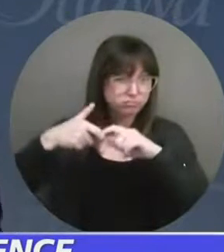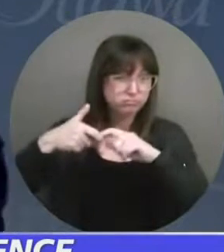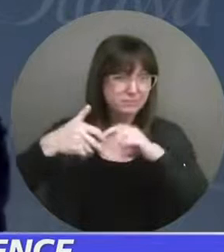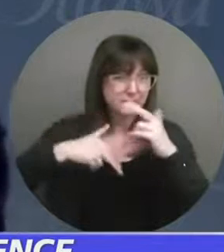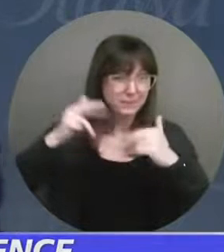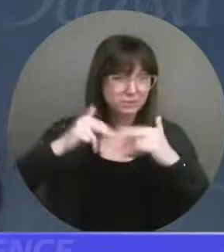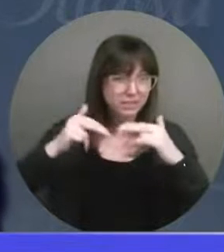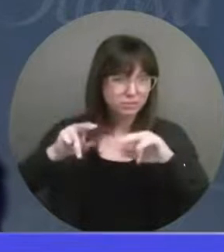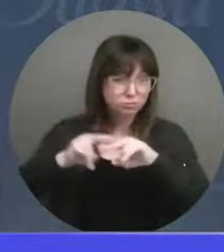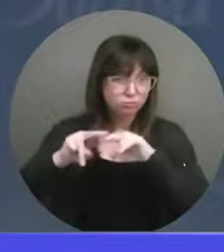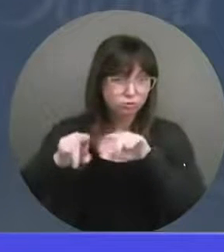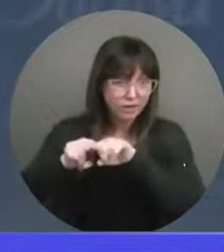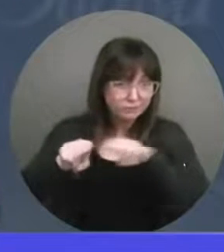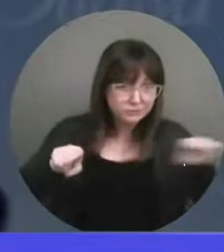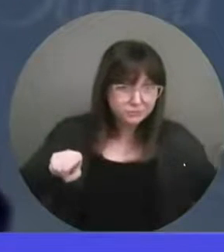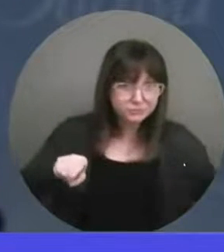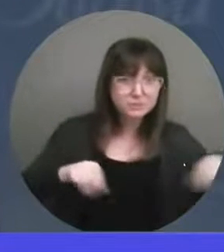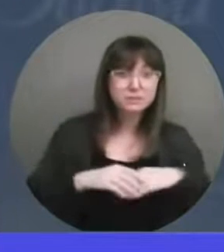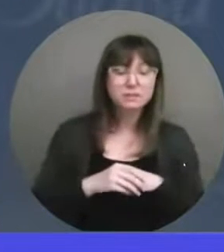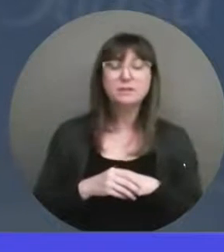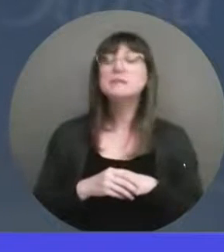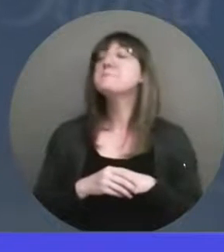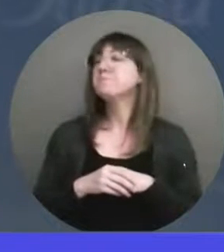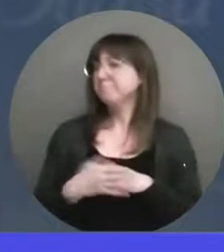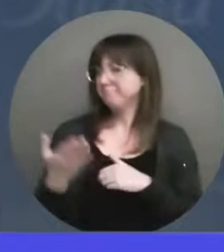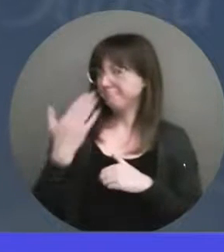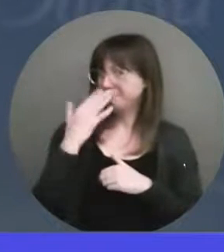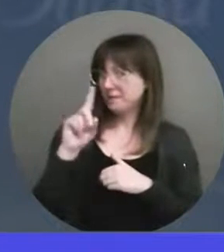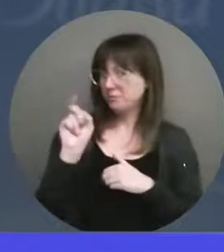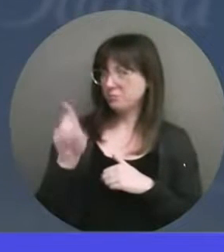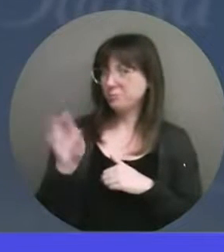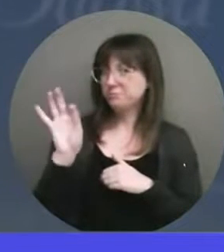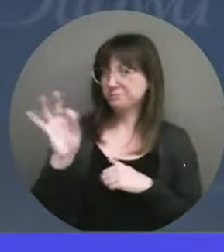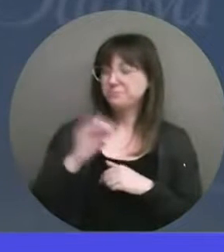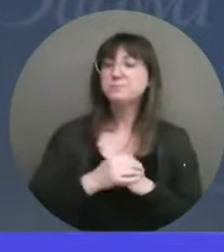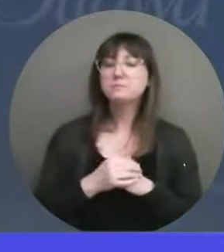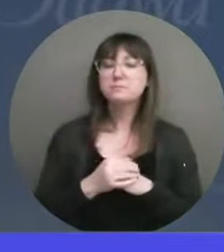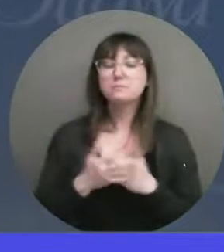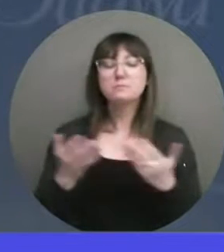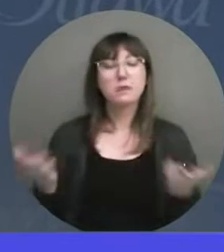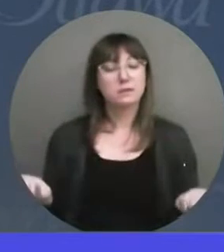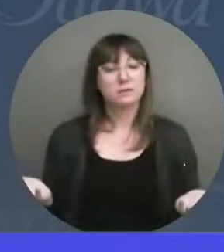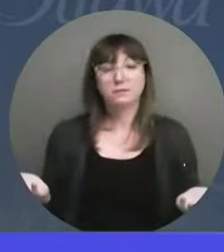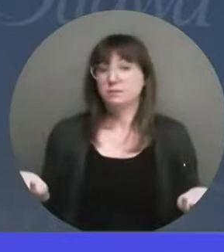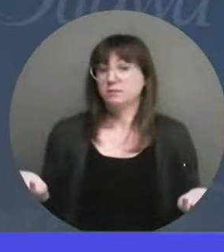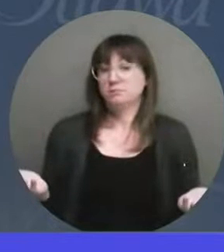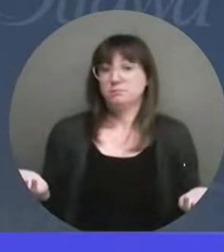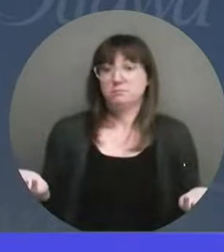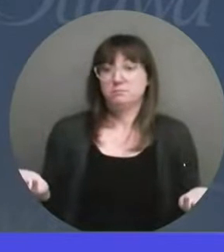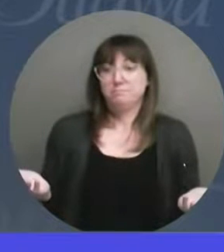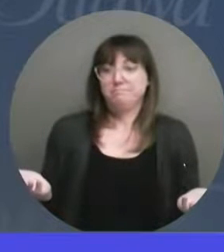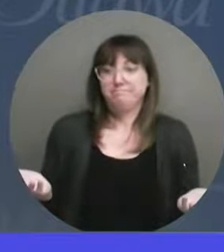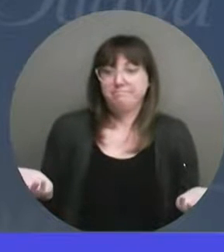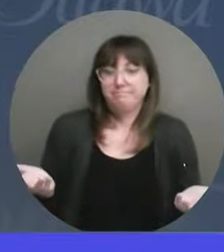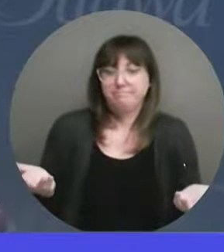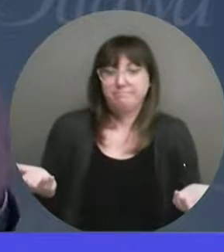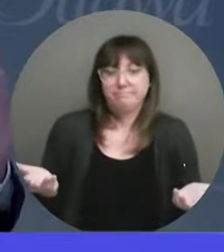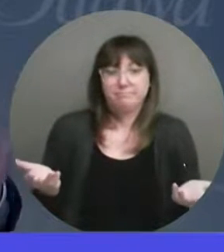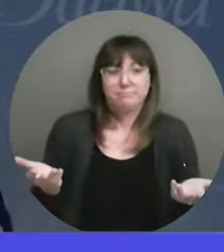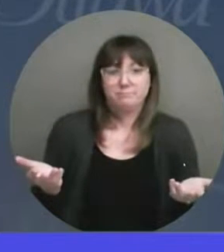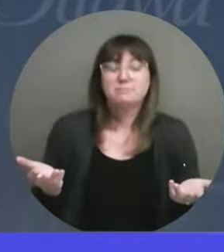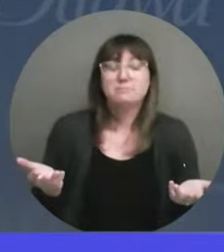Yeah, thank you, Craig, for the question. Look, there's lots of doom and gloom predictions